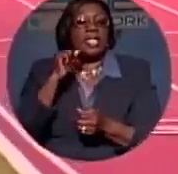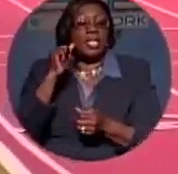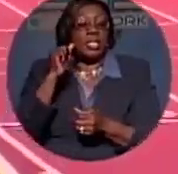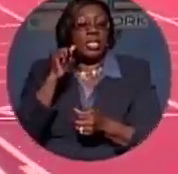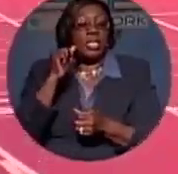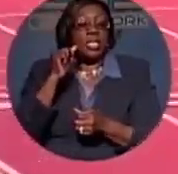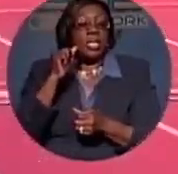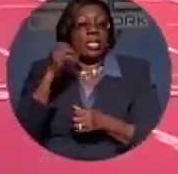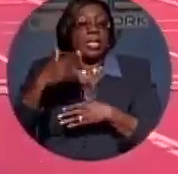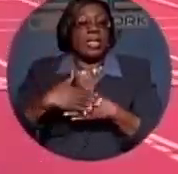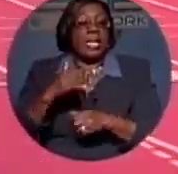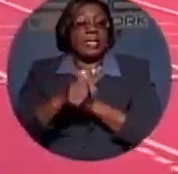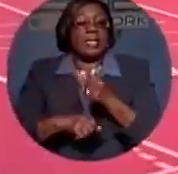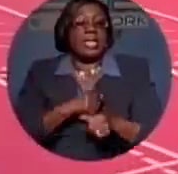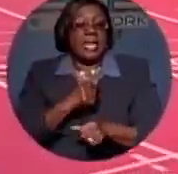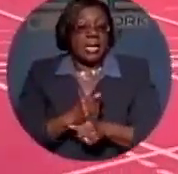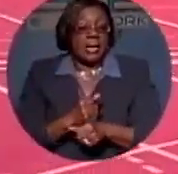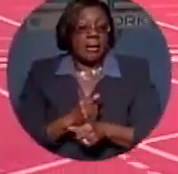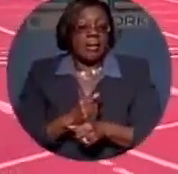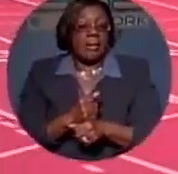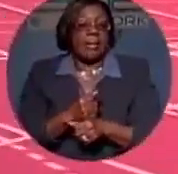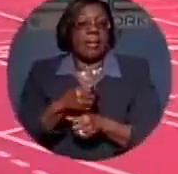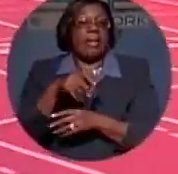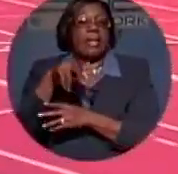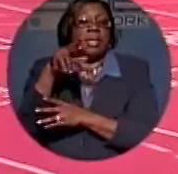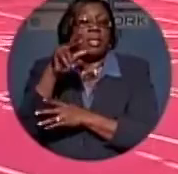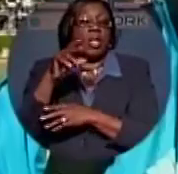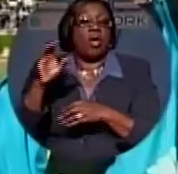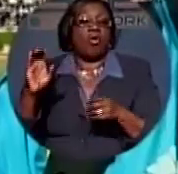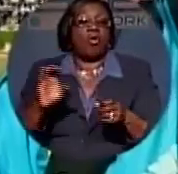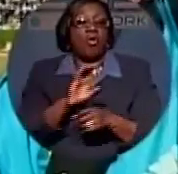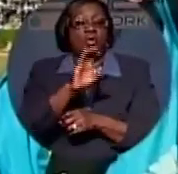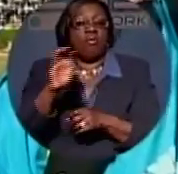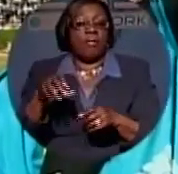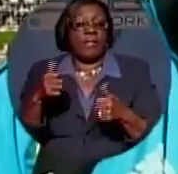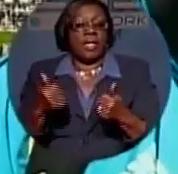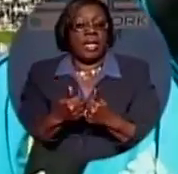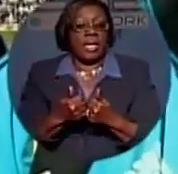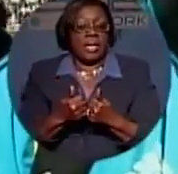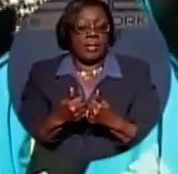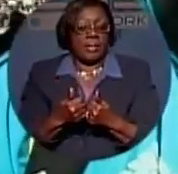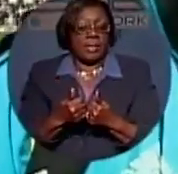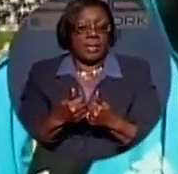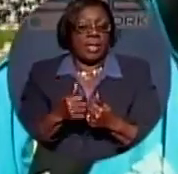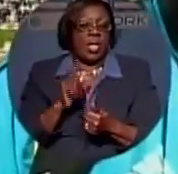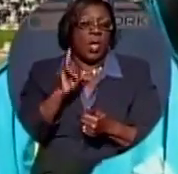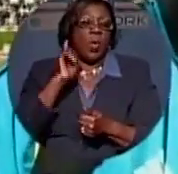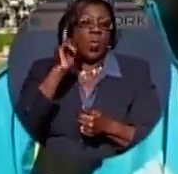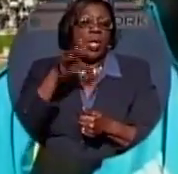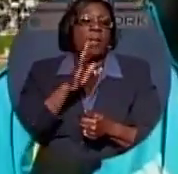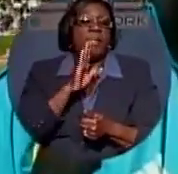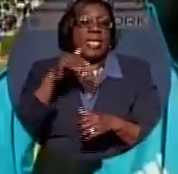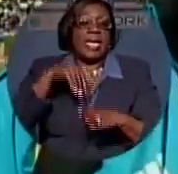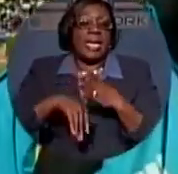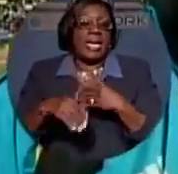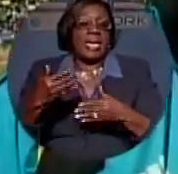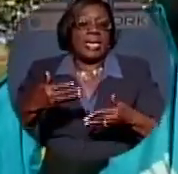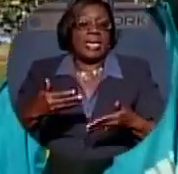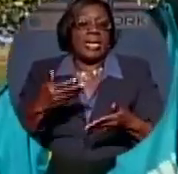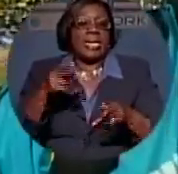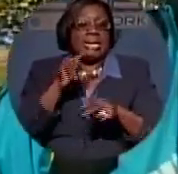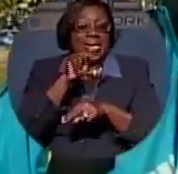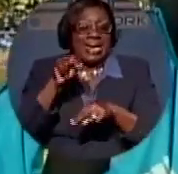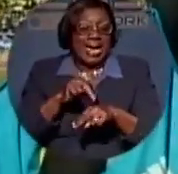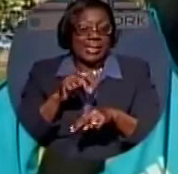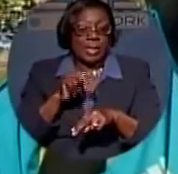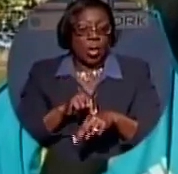Bahamian track and field enthusiasts. Here's the announcement. We were successful in our bid to host the 2013 Carifta Games,